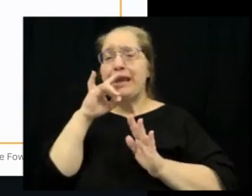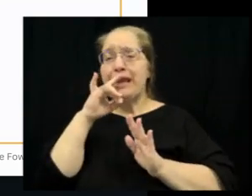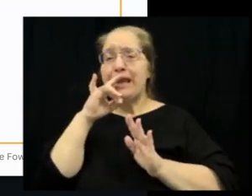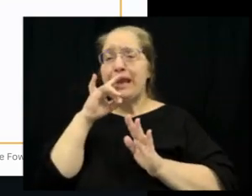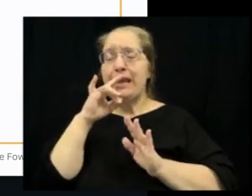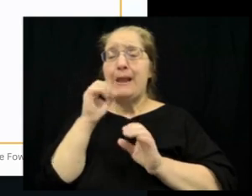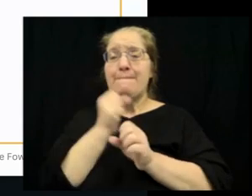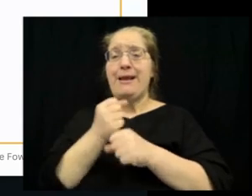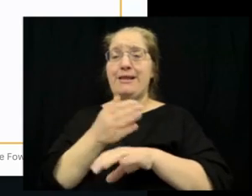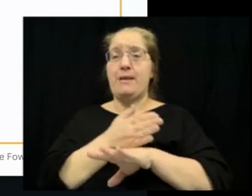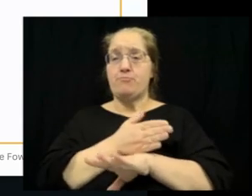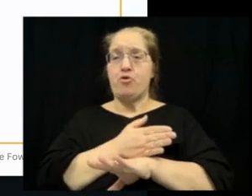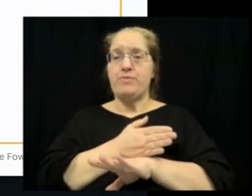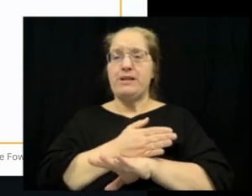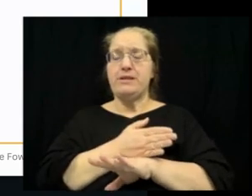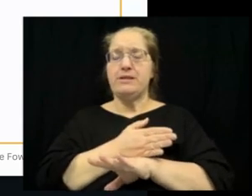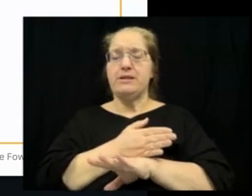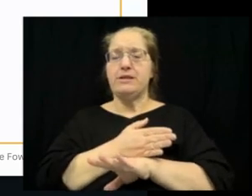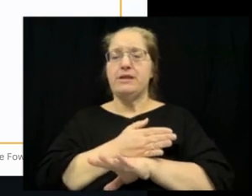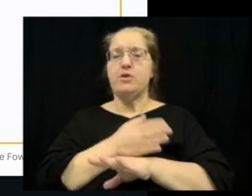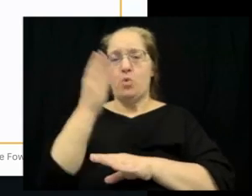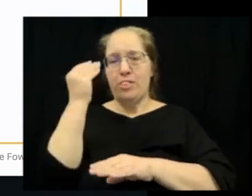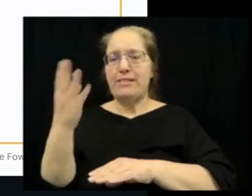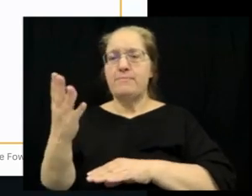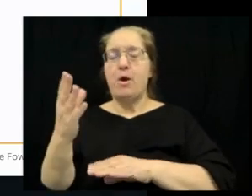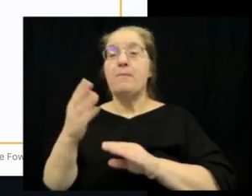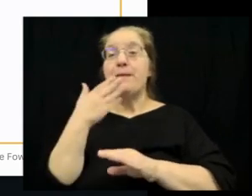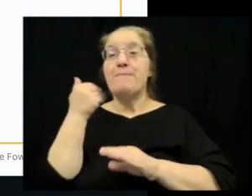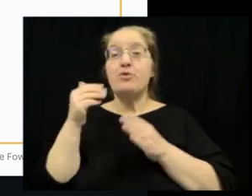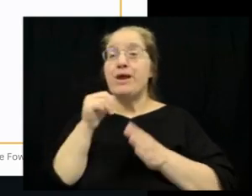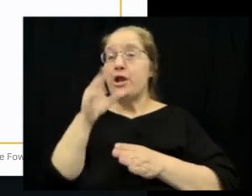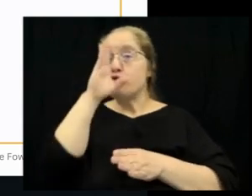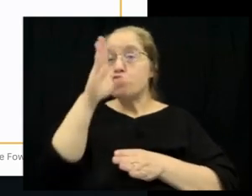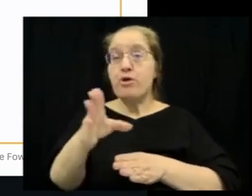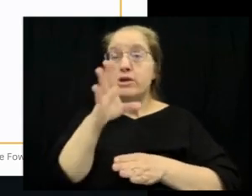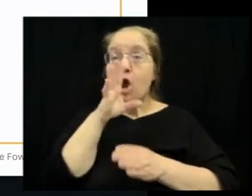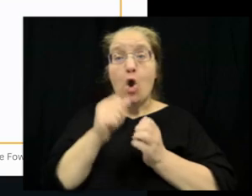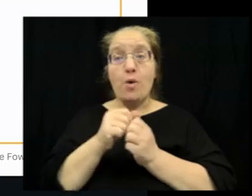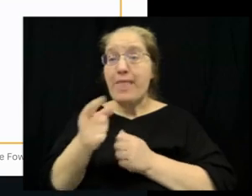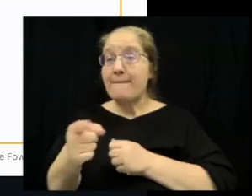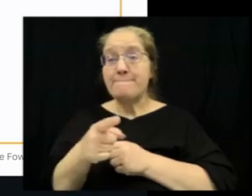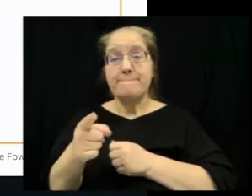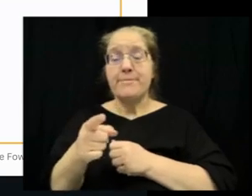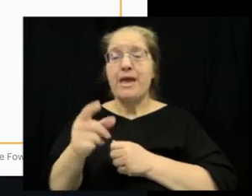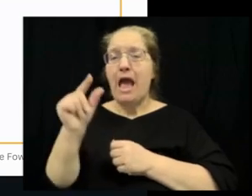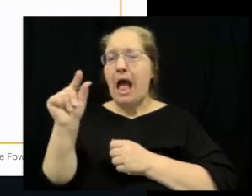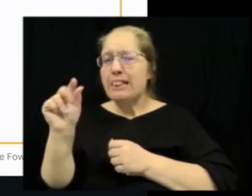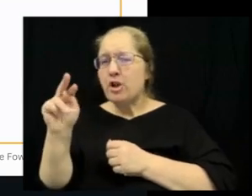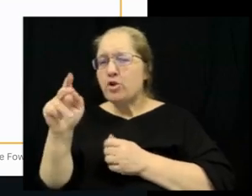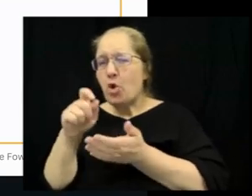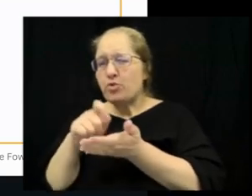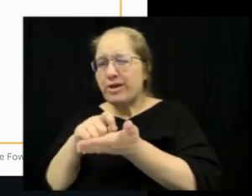often not by talking to them directly. By leaving a little note lets them know that you saw it,